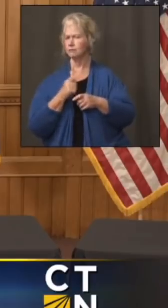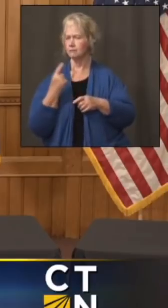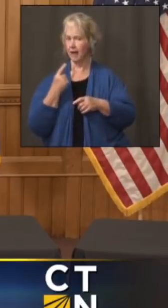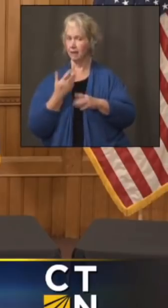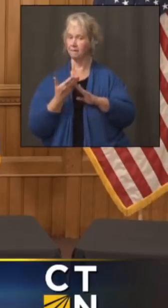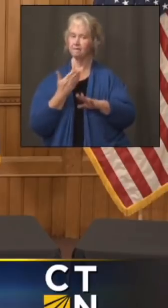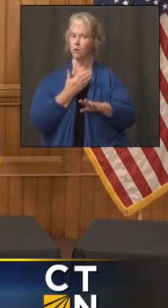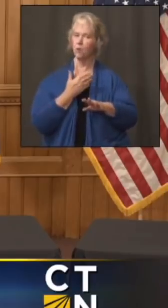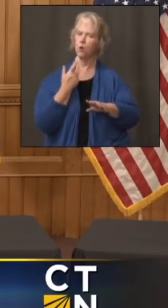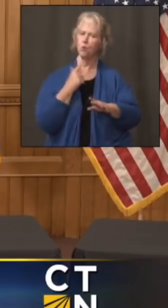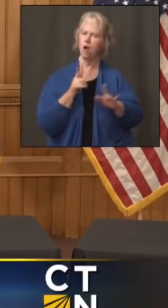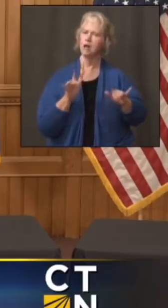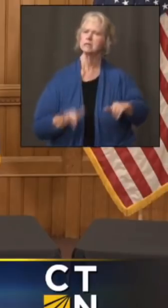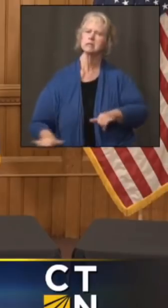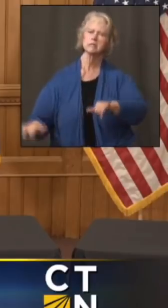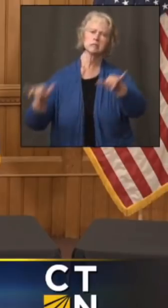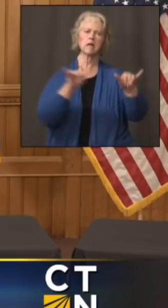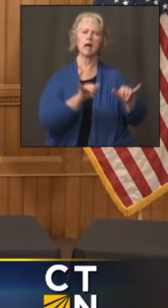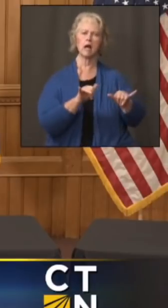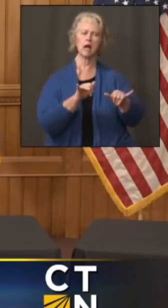the regulations to be statewide.